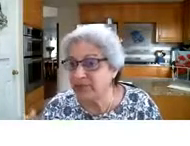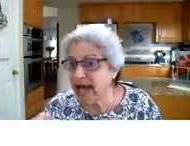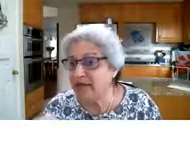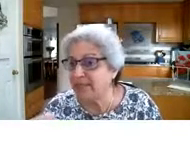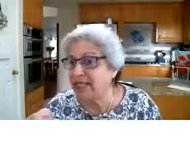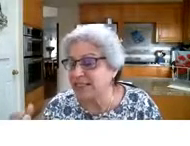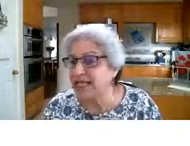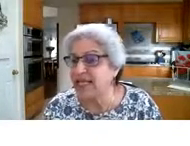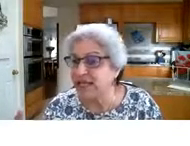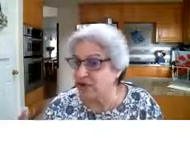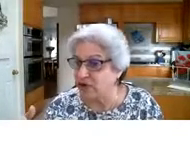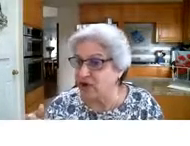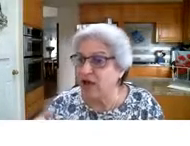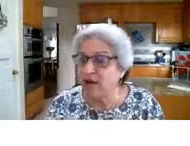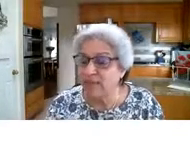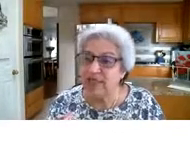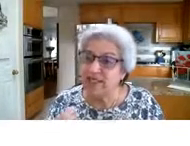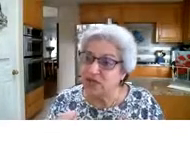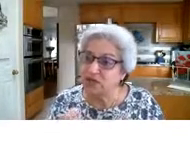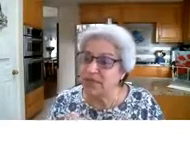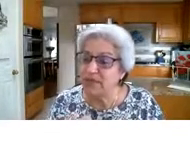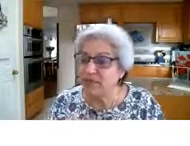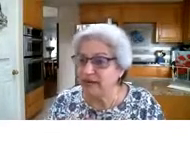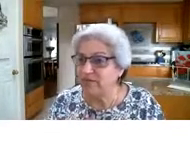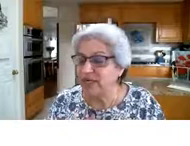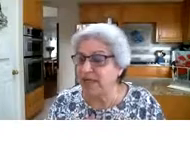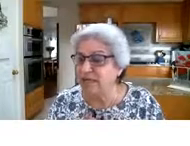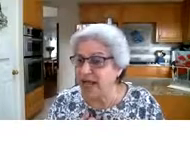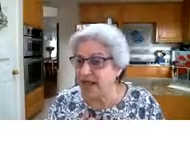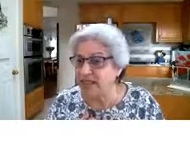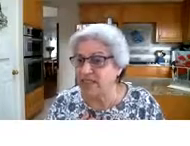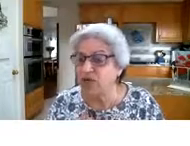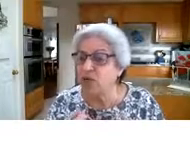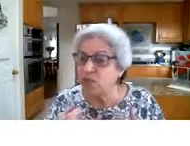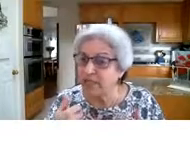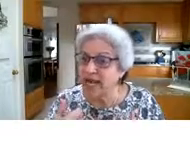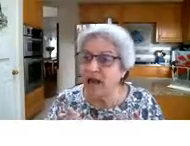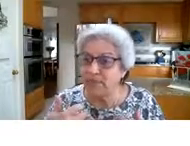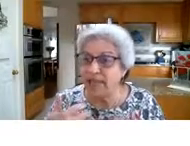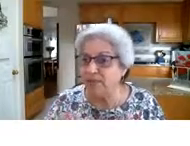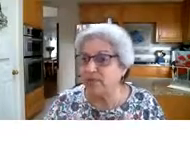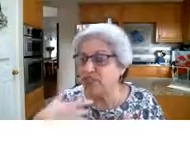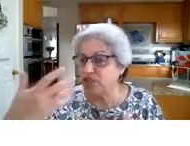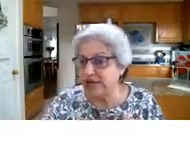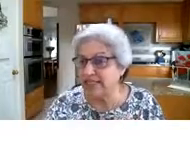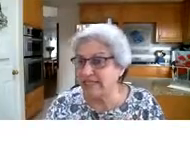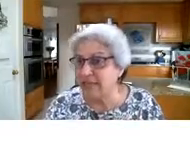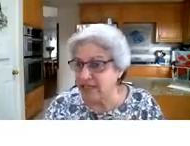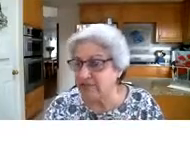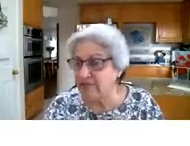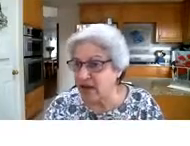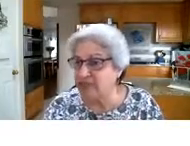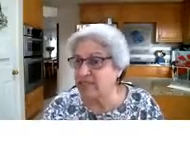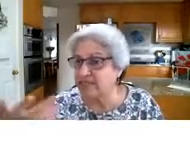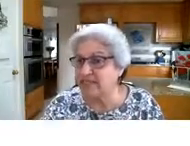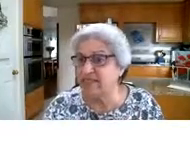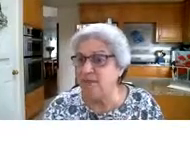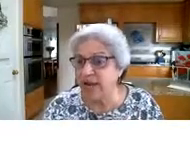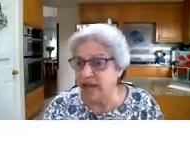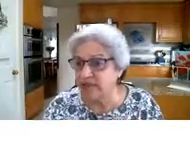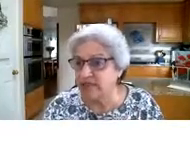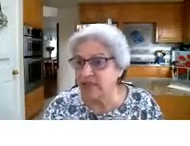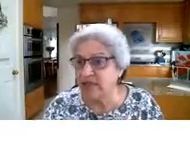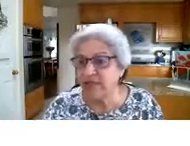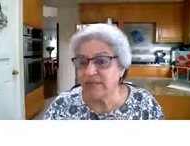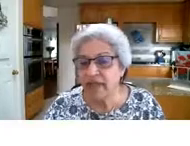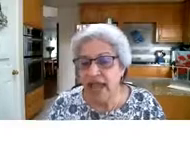probably will not get sick either, because those people that have been immunized would not be able to transmit the virus to